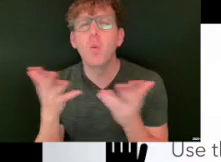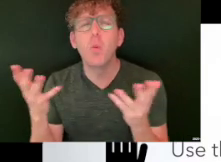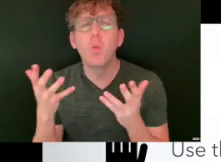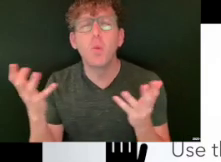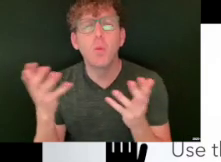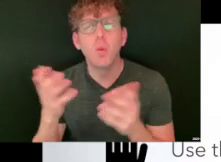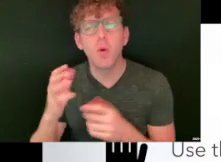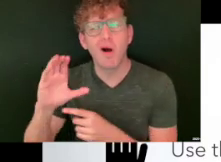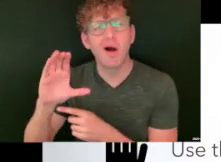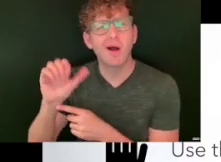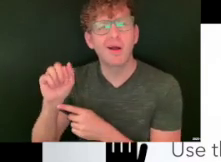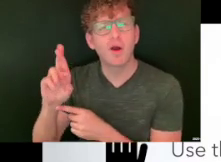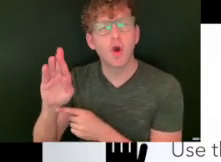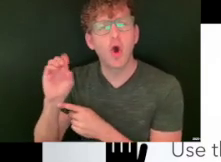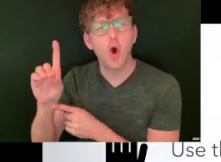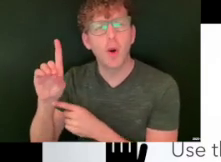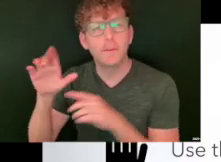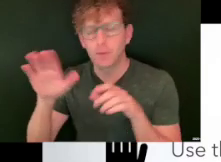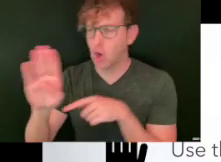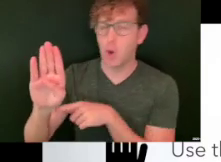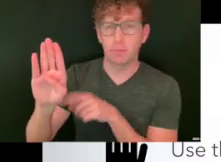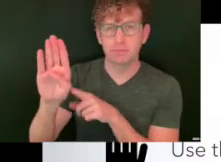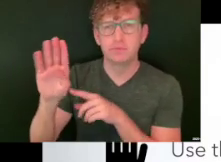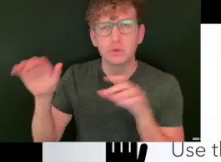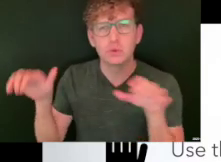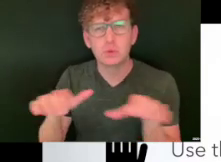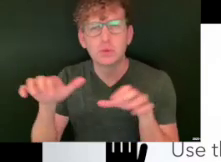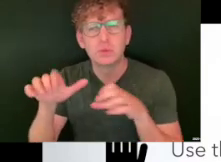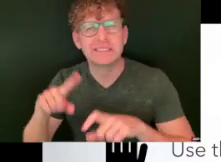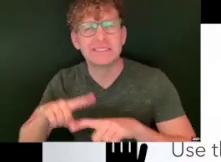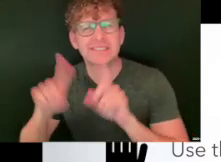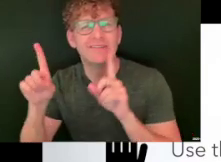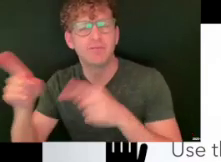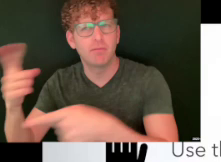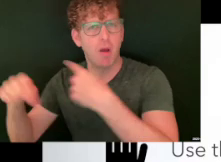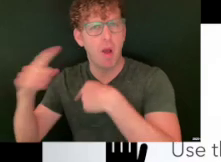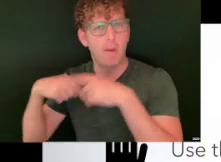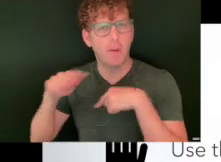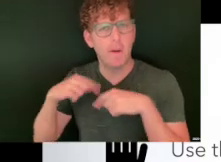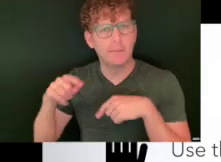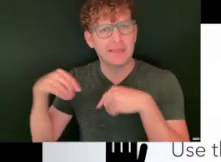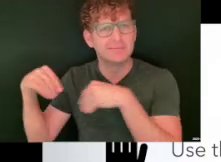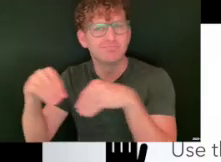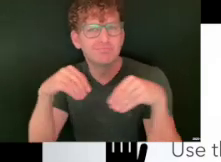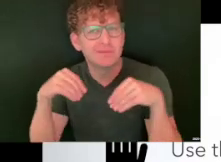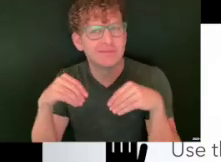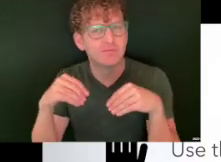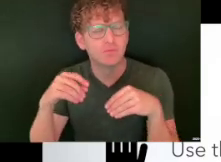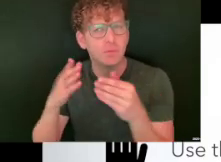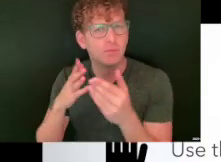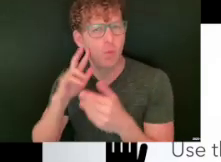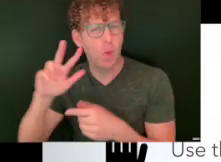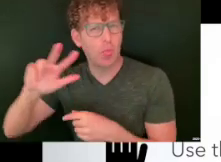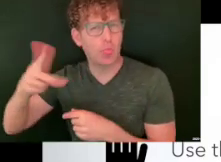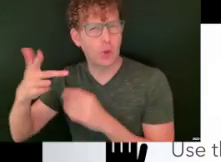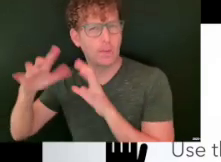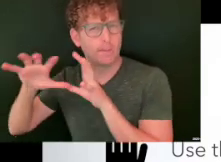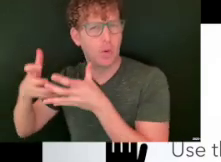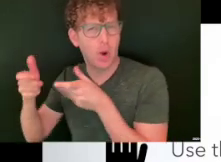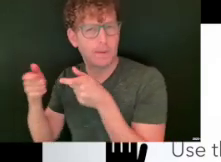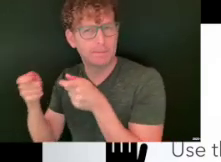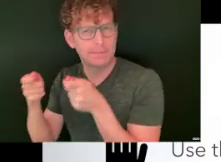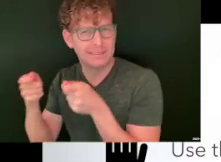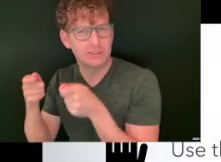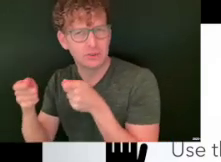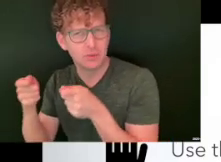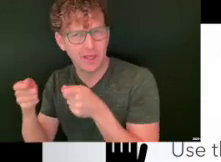involve a bit more for the administrators, the proposed administrators, those that are applying, to